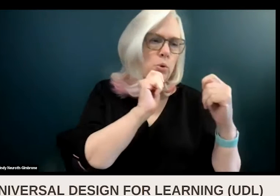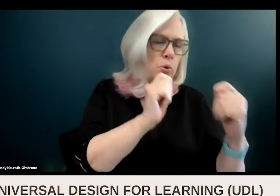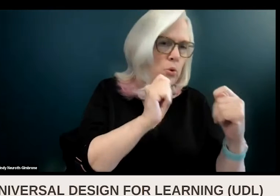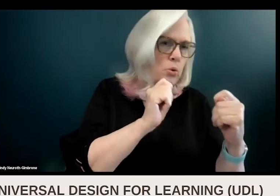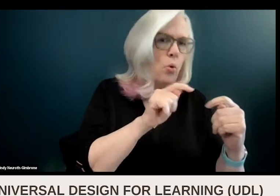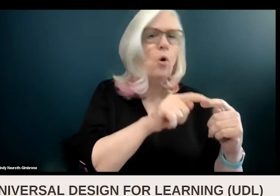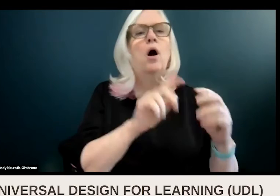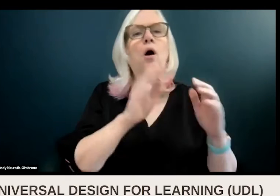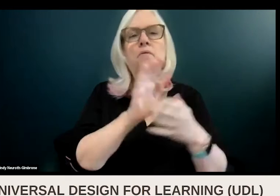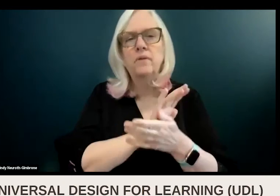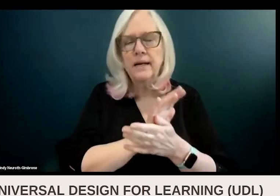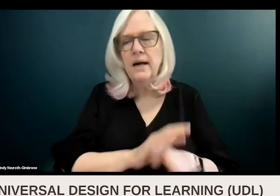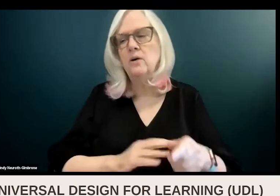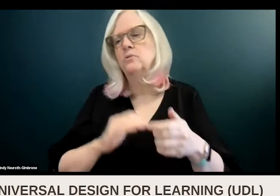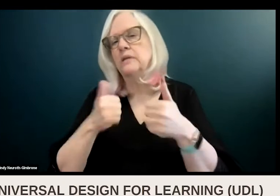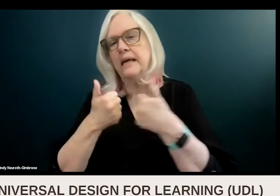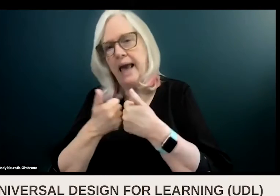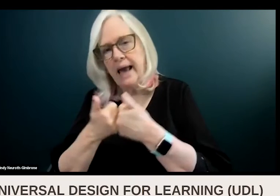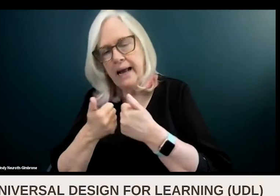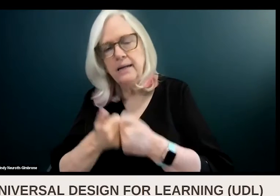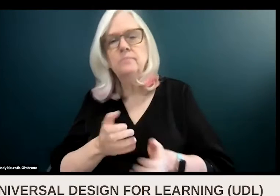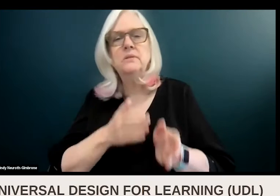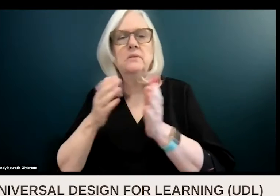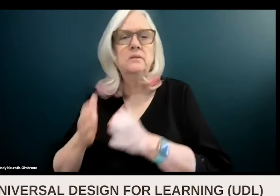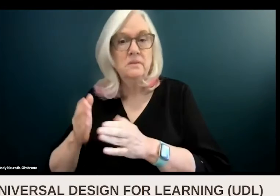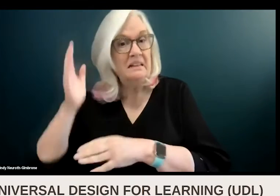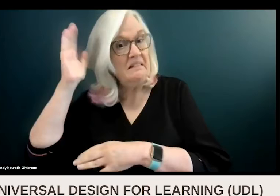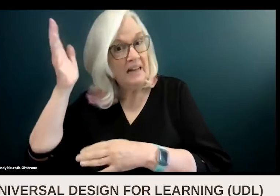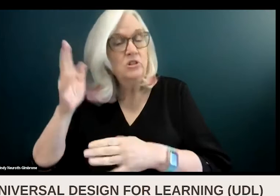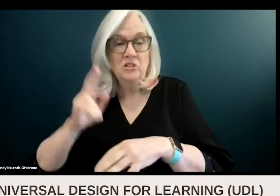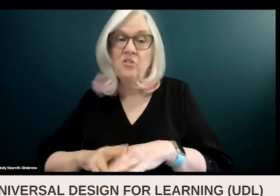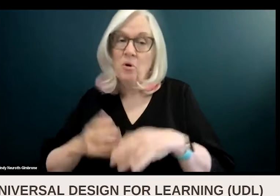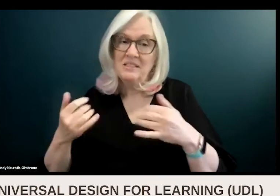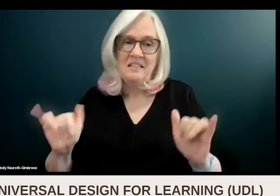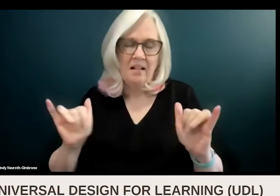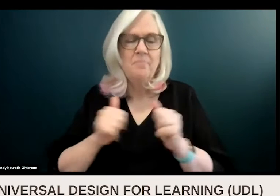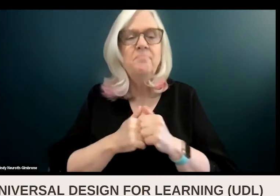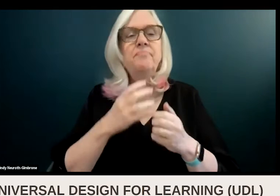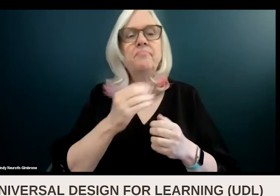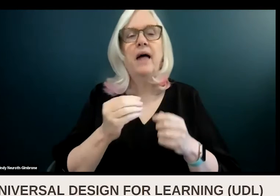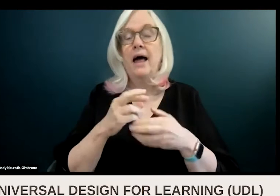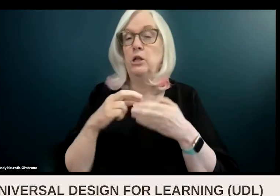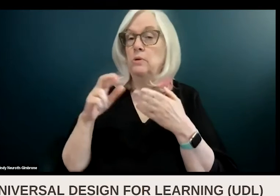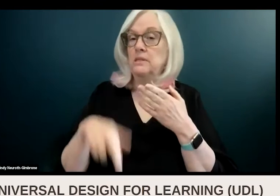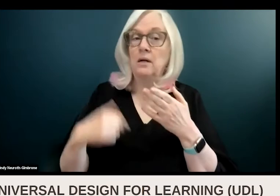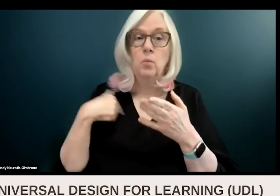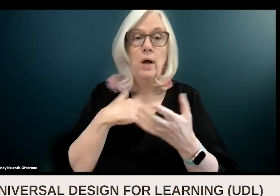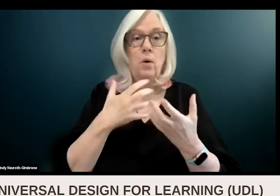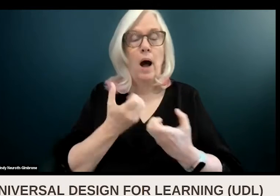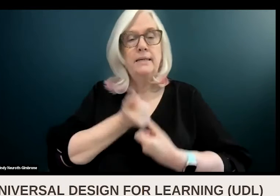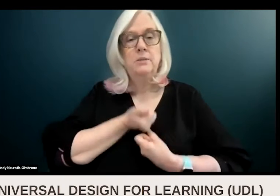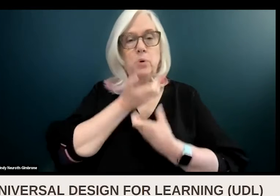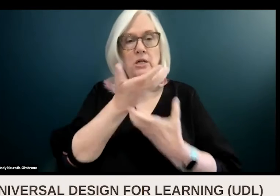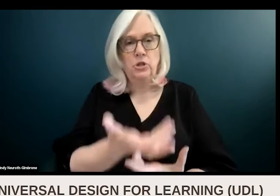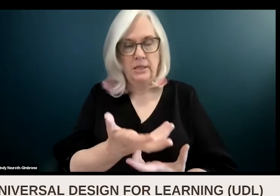learning, active learning strategies, and of course, even lectures. The output we're looking for is expression, which refers